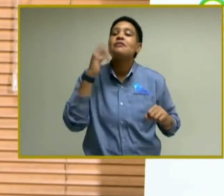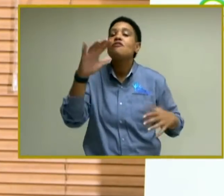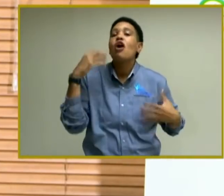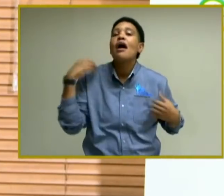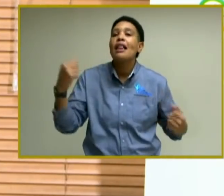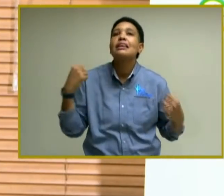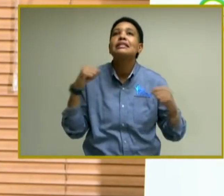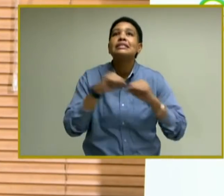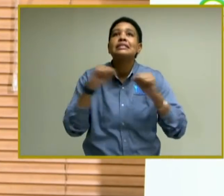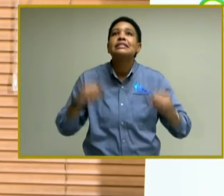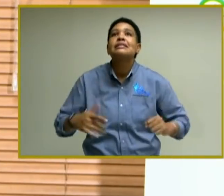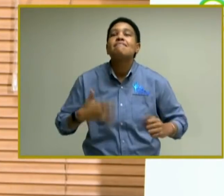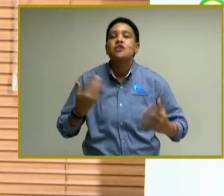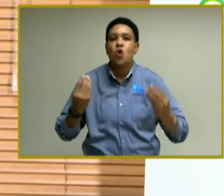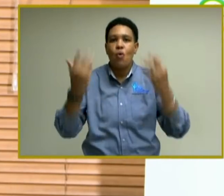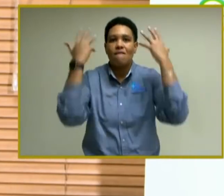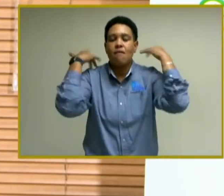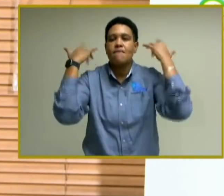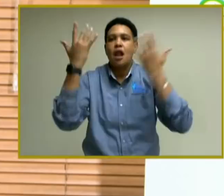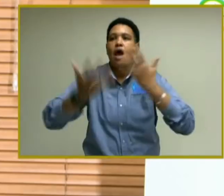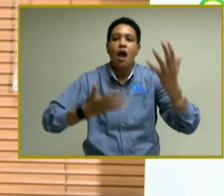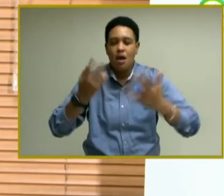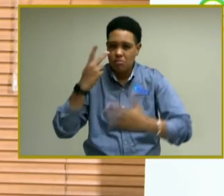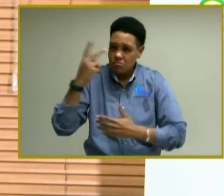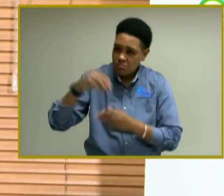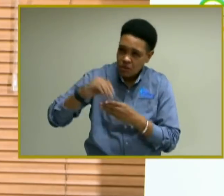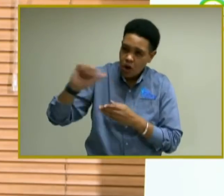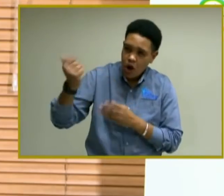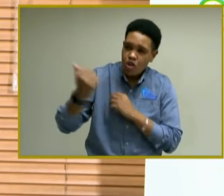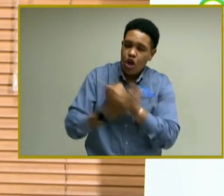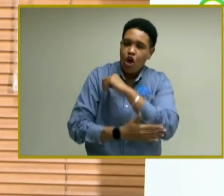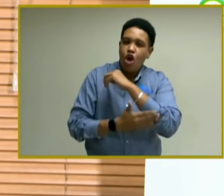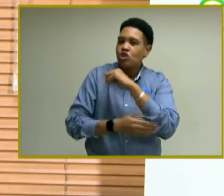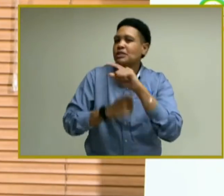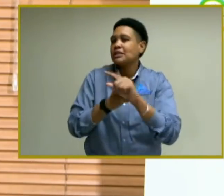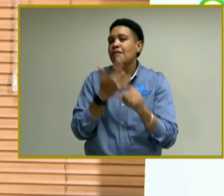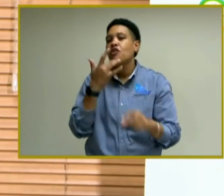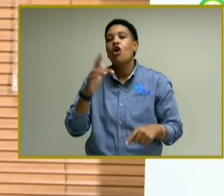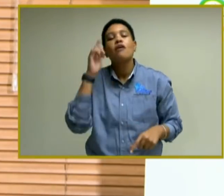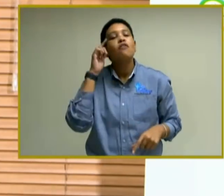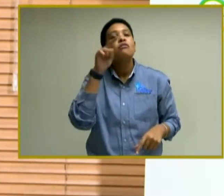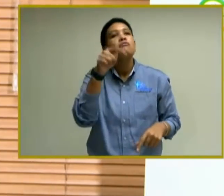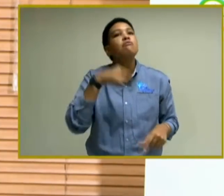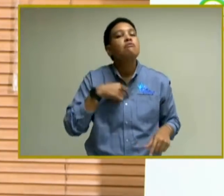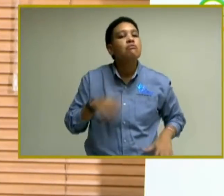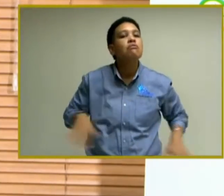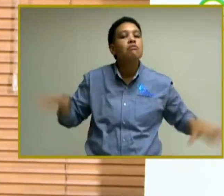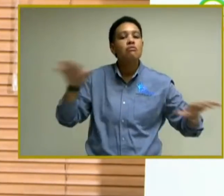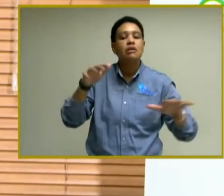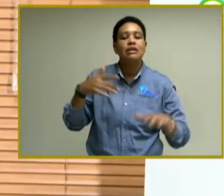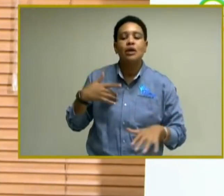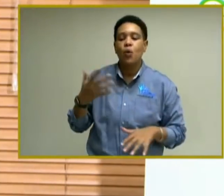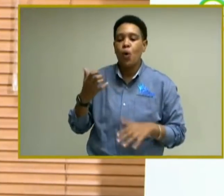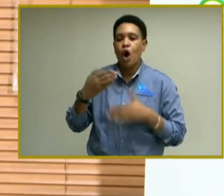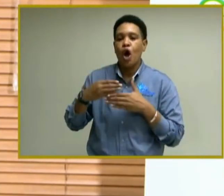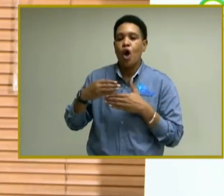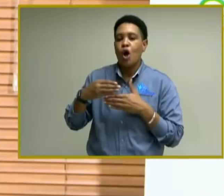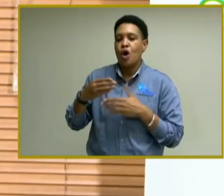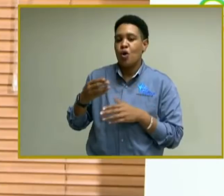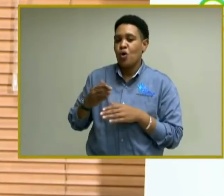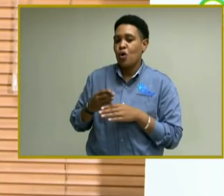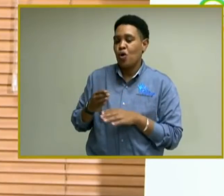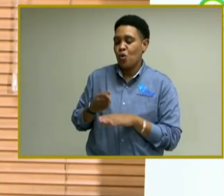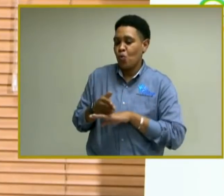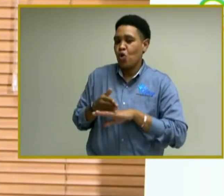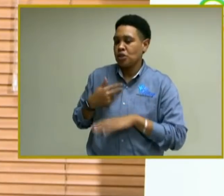is overwhelmed. And we see that in other countries, and luckily for us, and I knock wood,